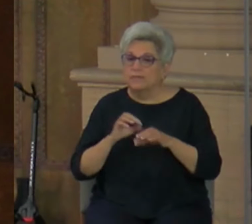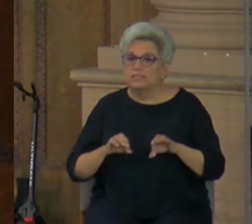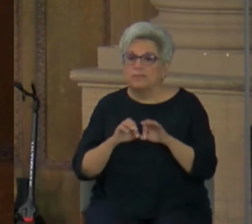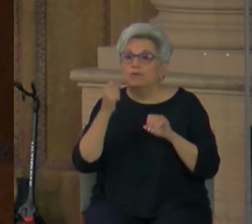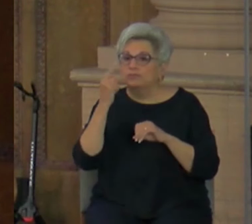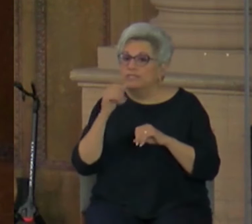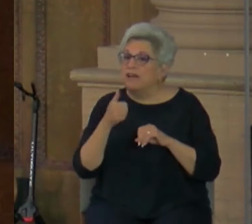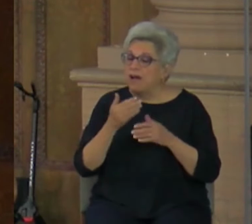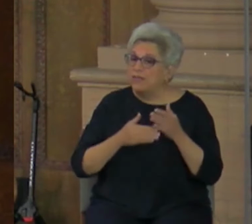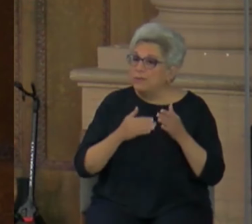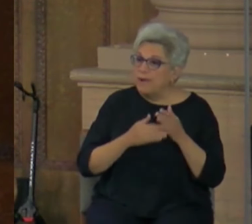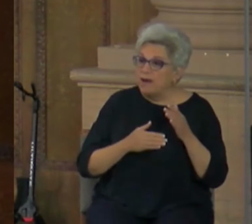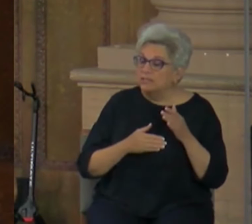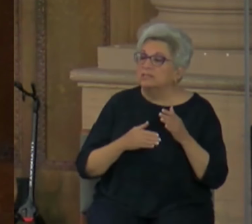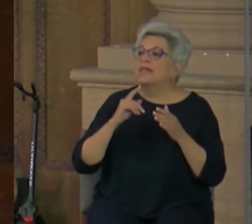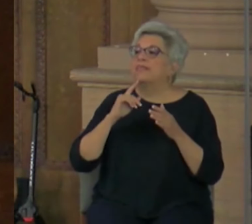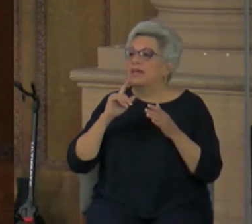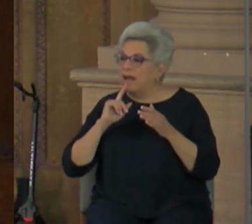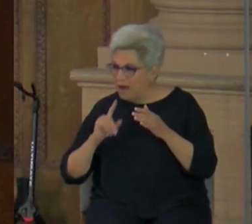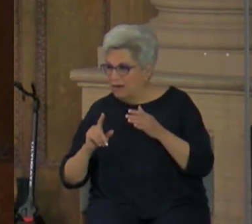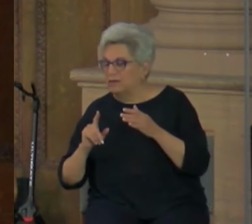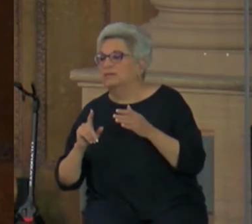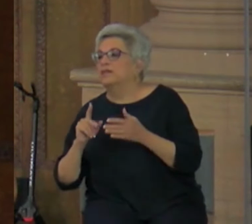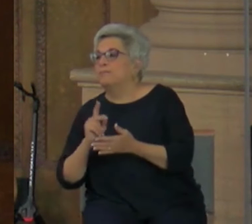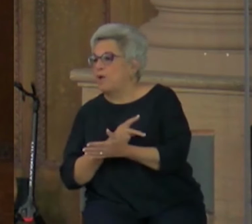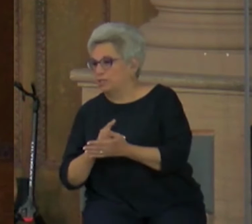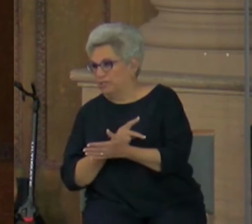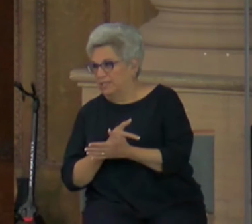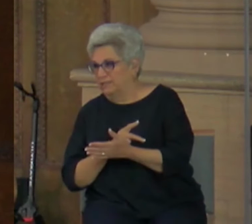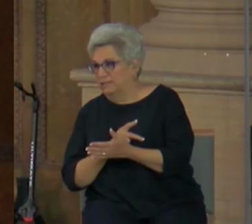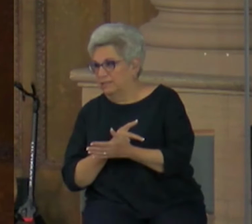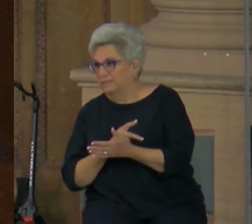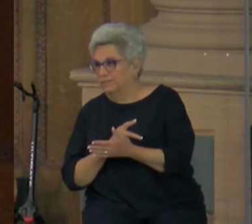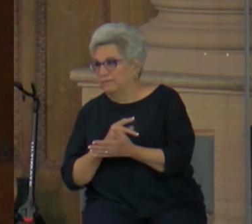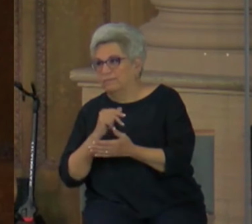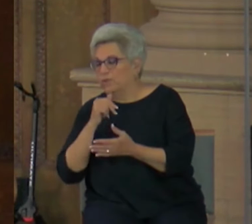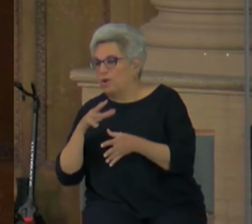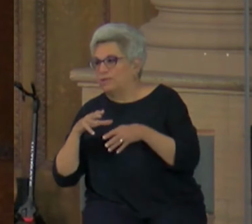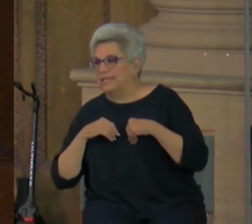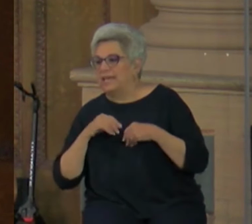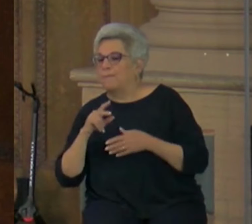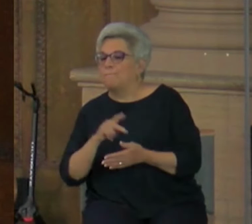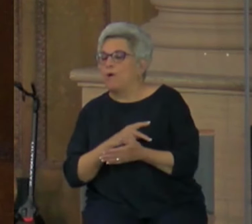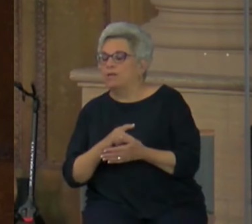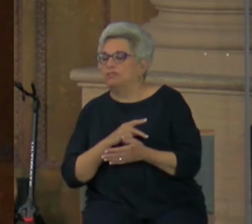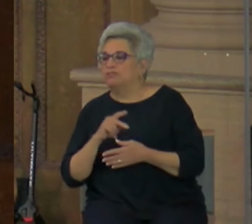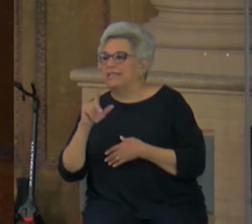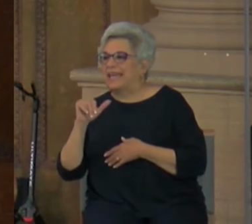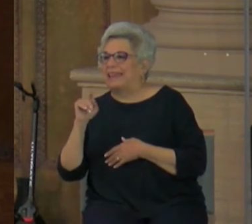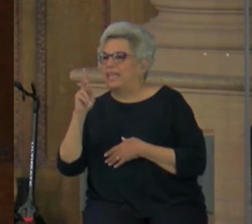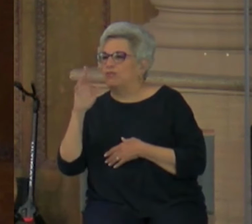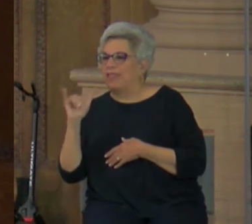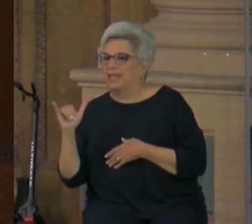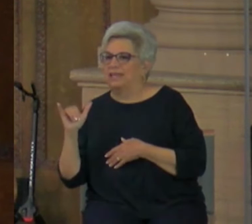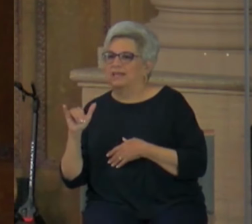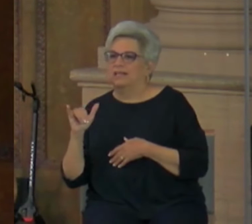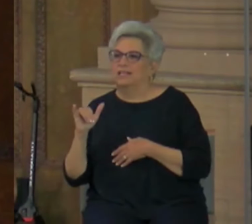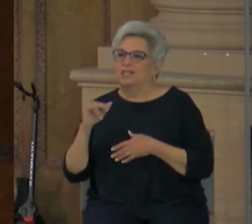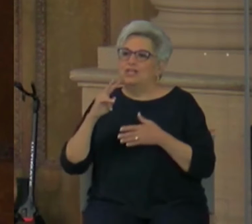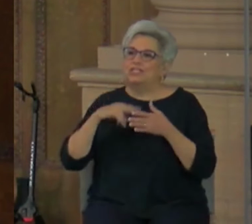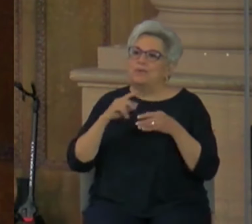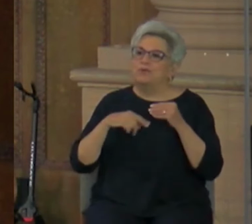there are other parts that are poetry that we don't have to take as literally. So we don't have to read about this storehouse